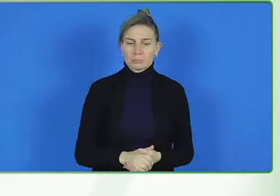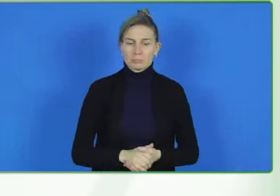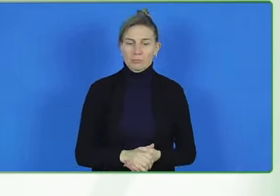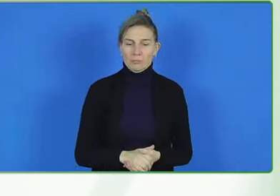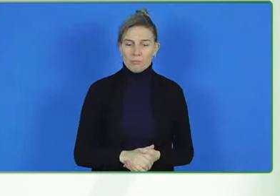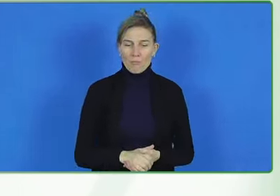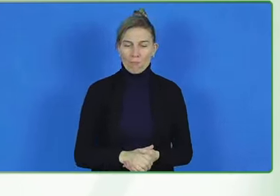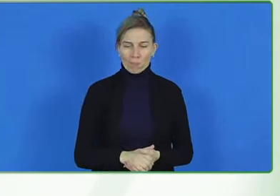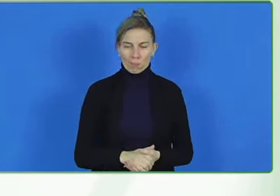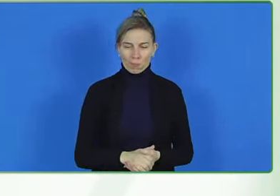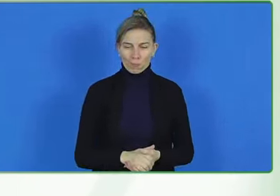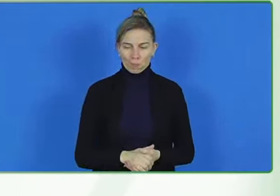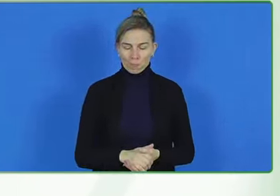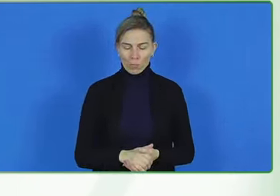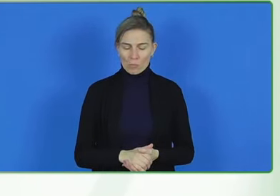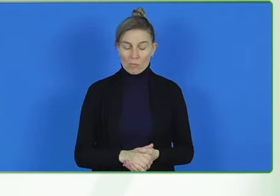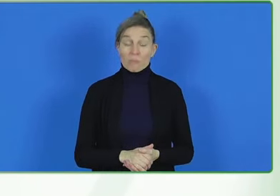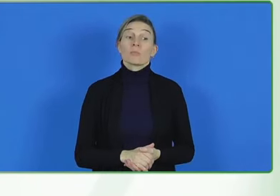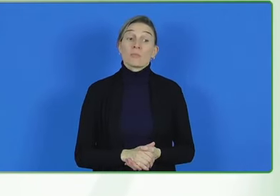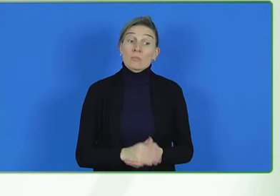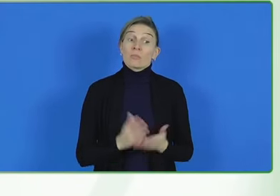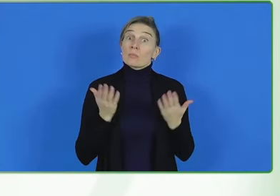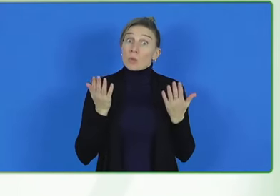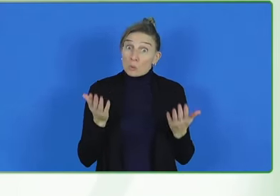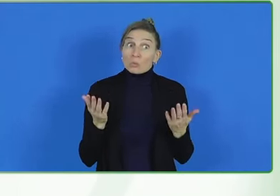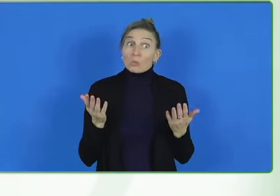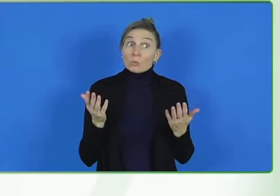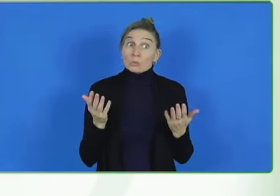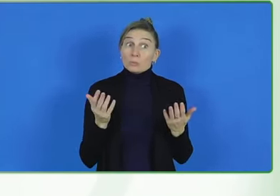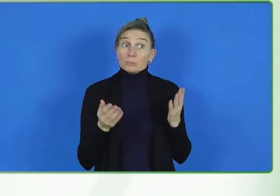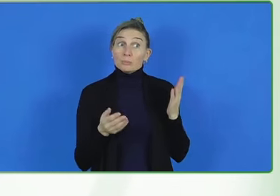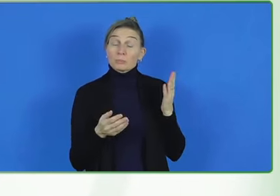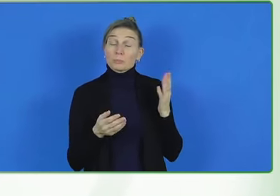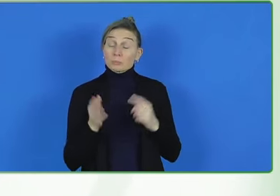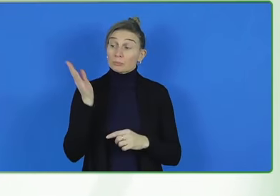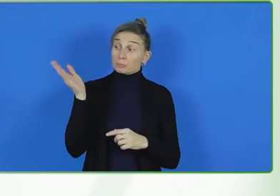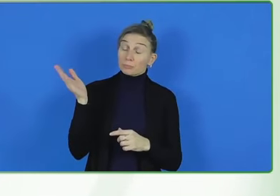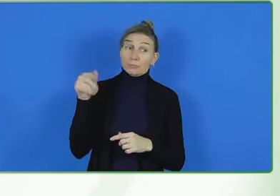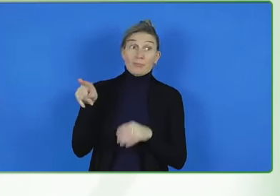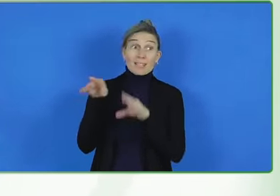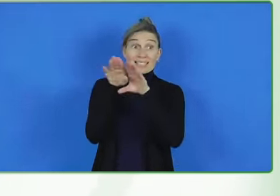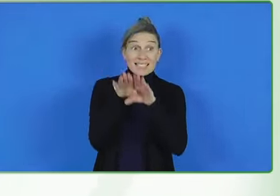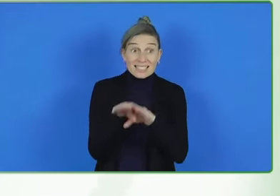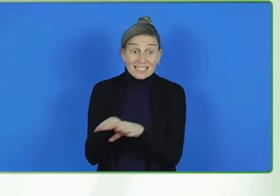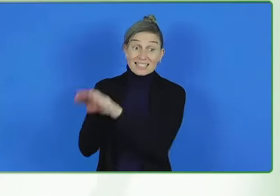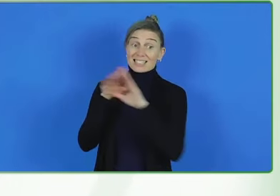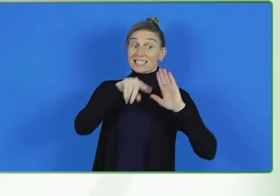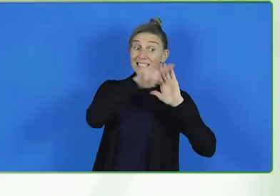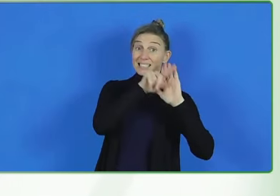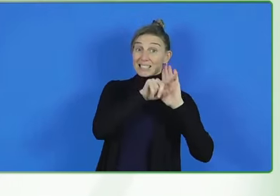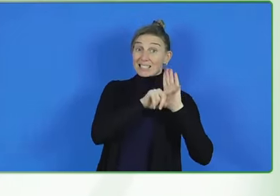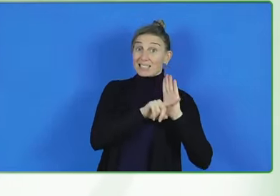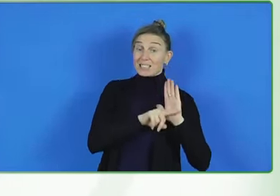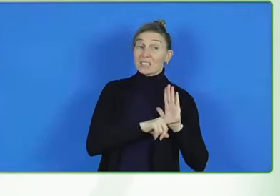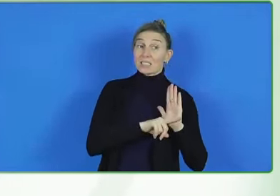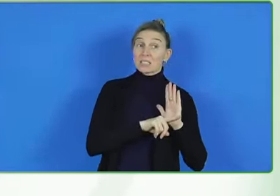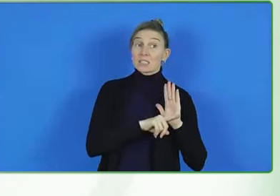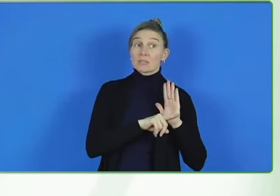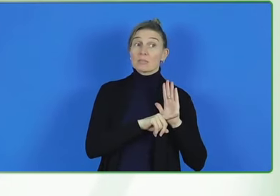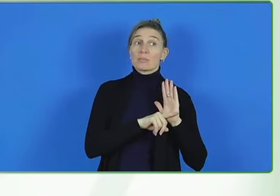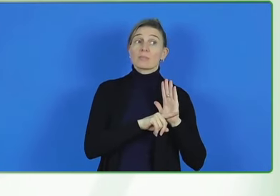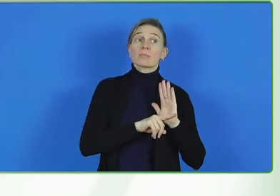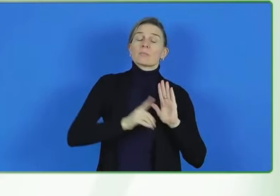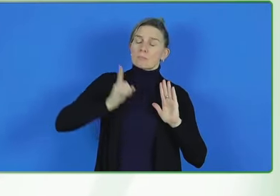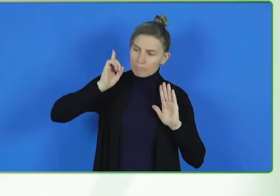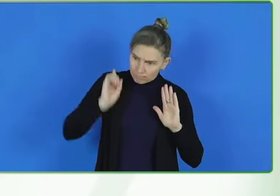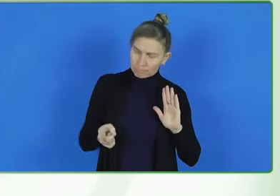This standard, as I said, collects requirements, technical requirements for persons with disabilities